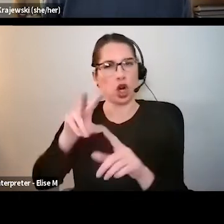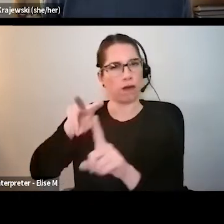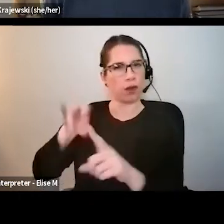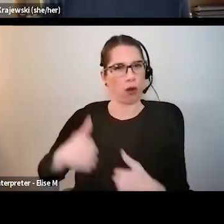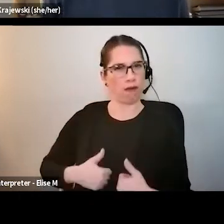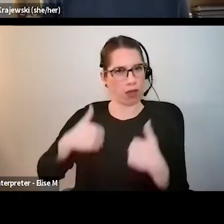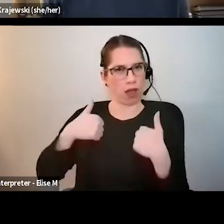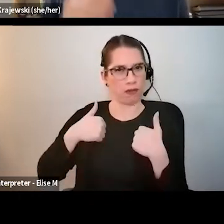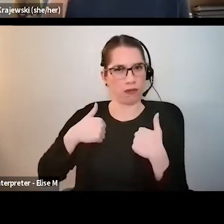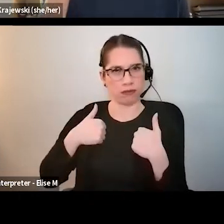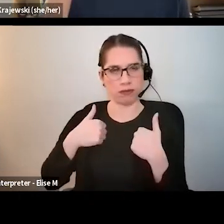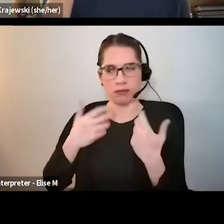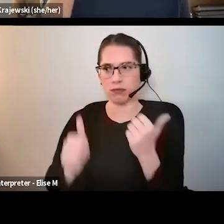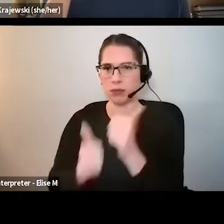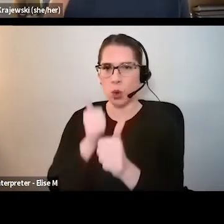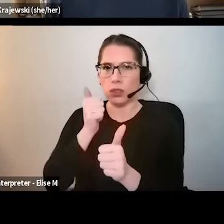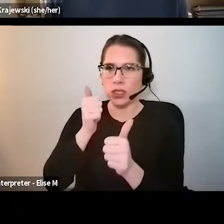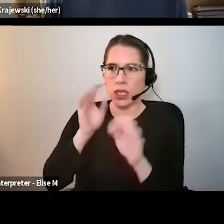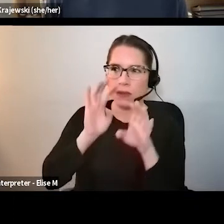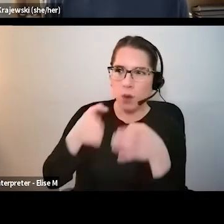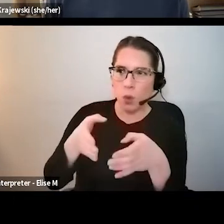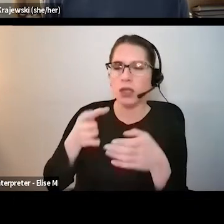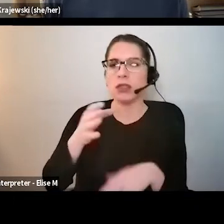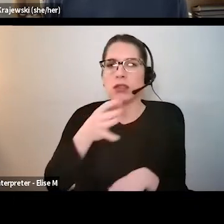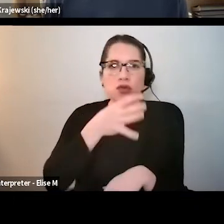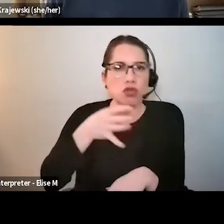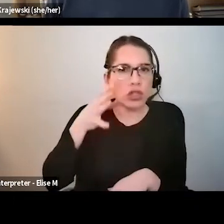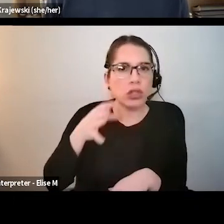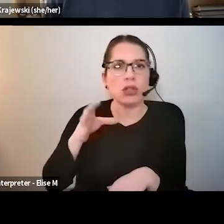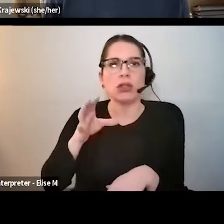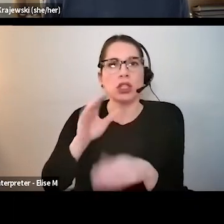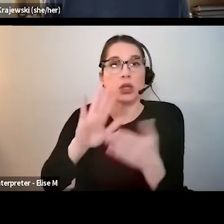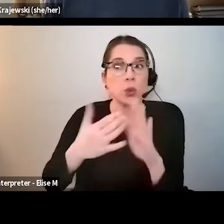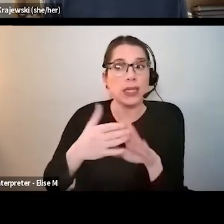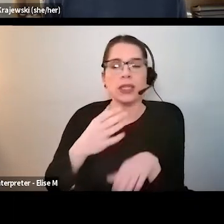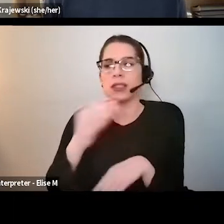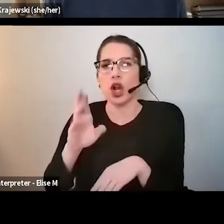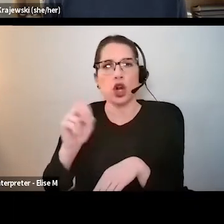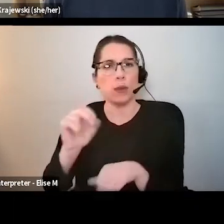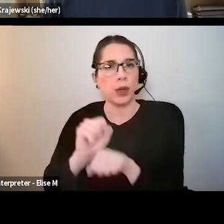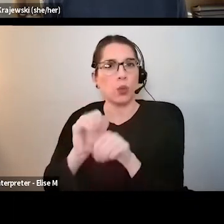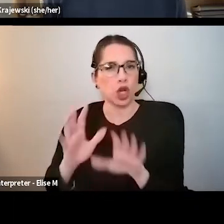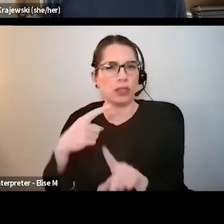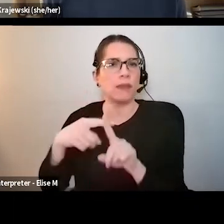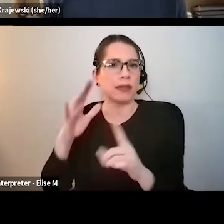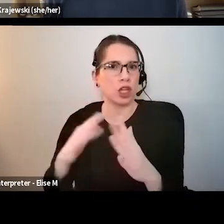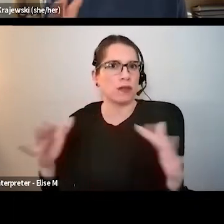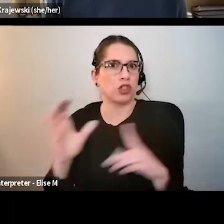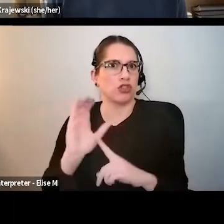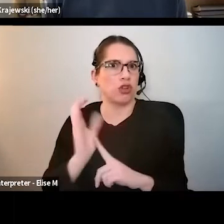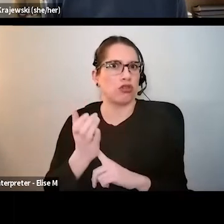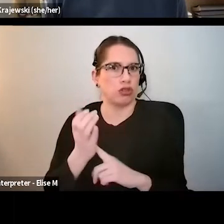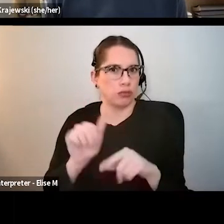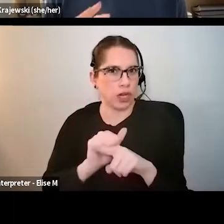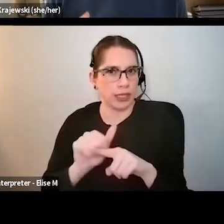championed rural communities and urban workers, as well as their diverse cultural practices. The two works in